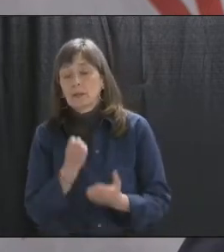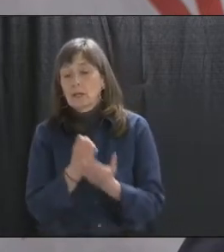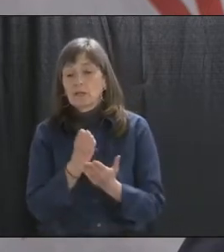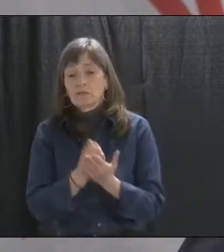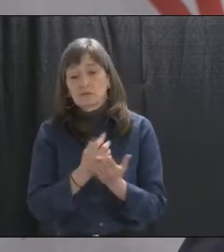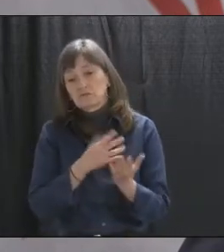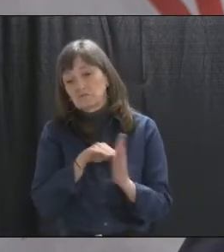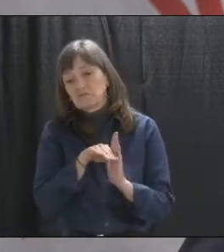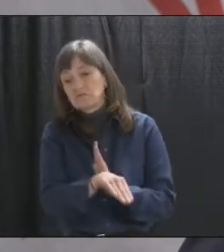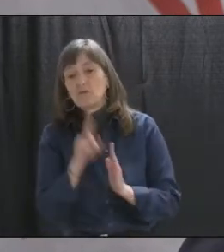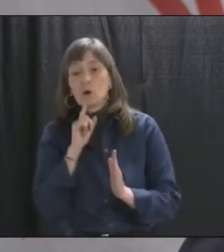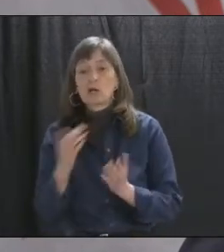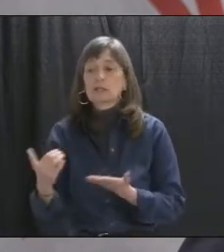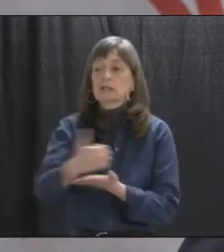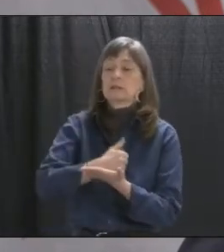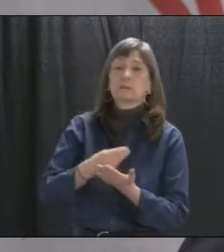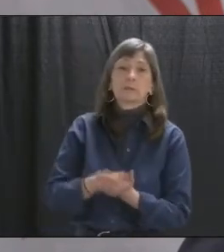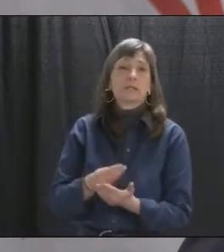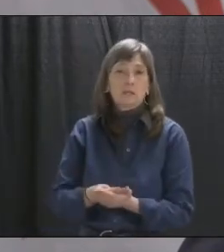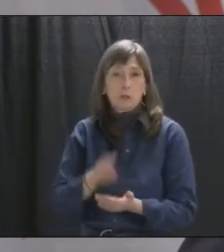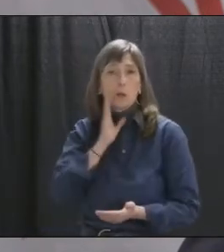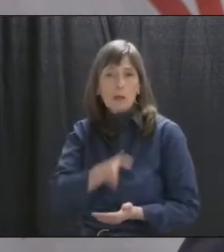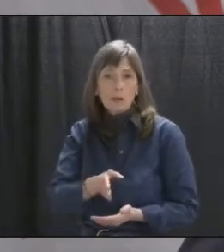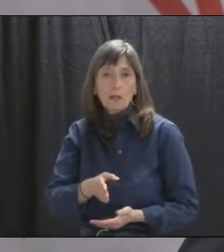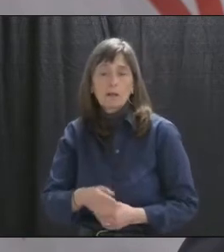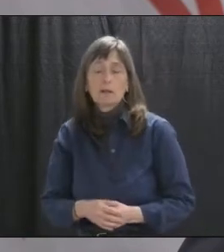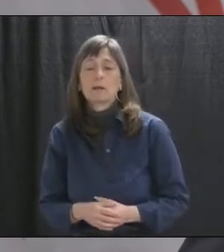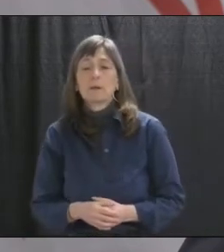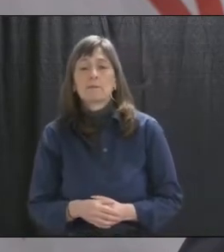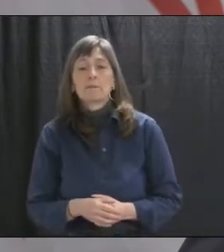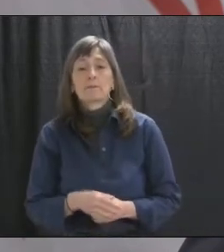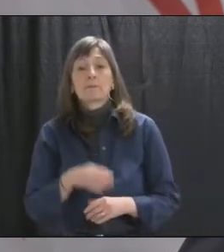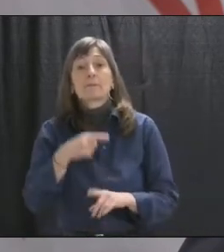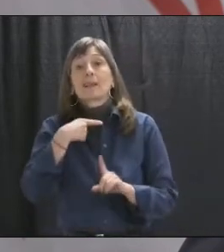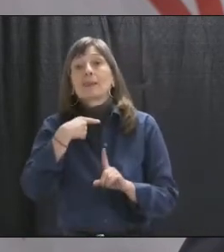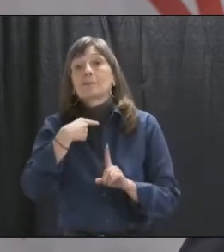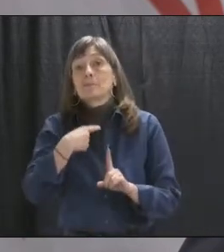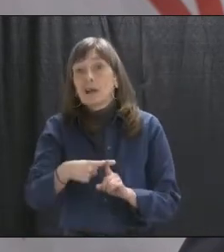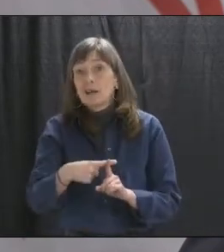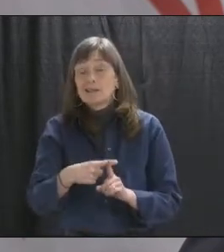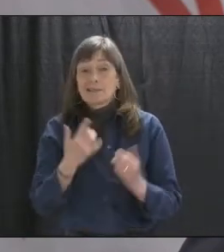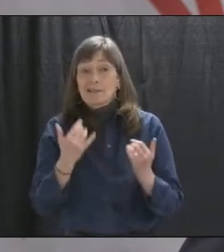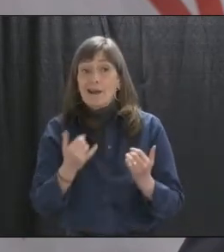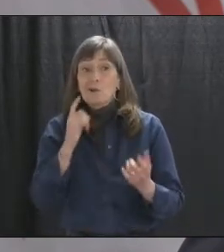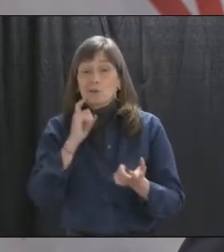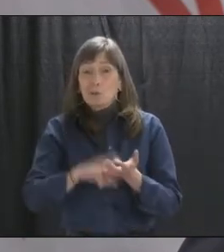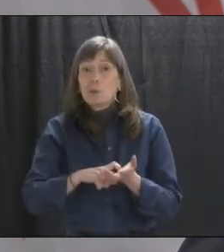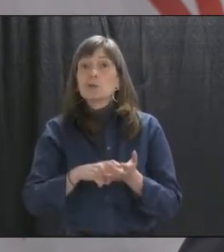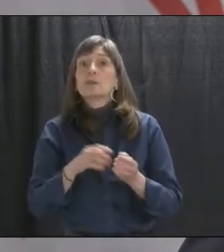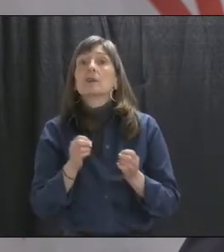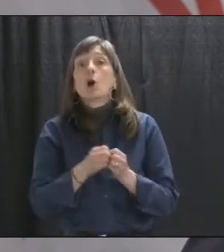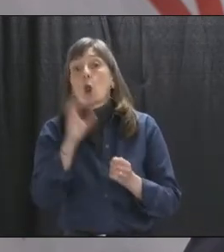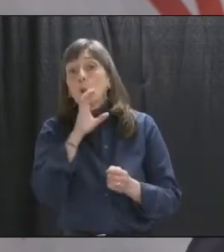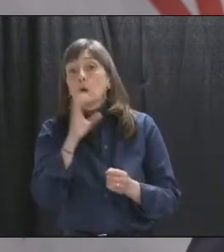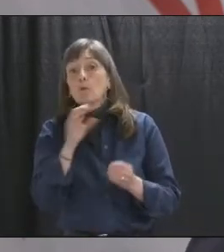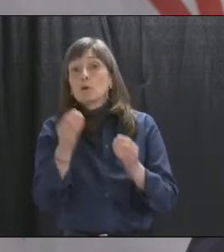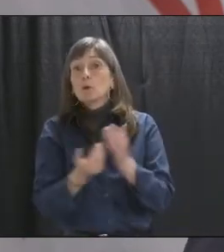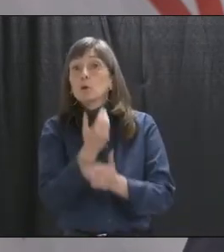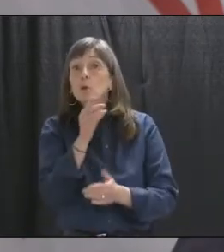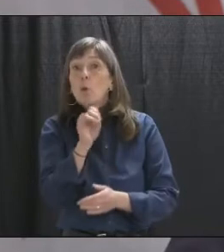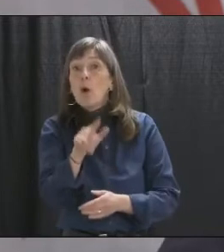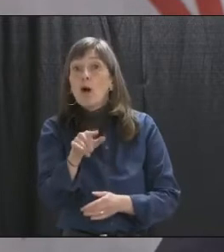streams provided to our province. Added to that, as a result of the low oil prices, we're seeing exploration and some changes that have been made offshore just